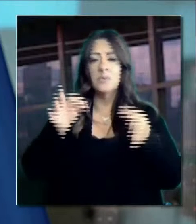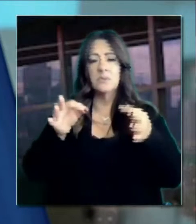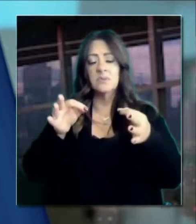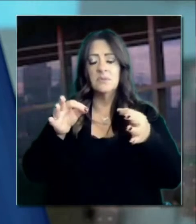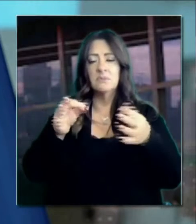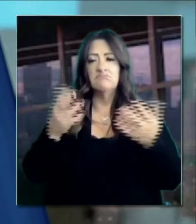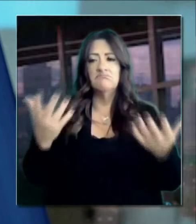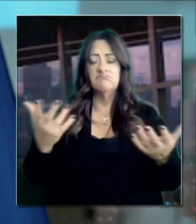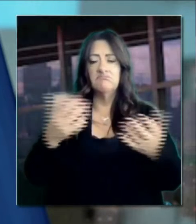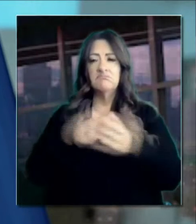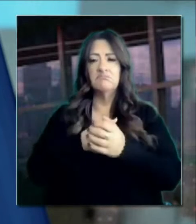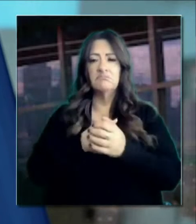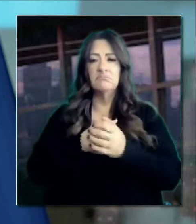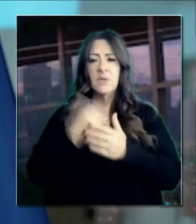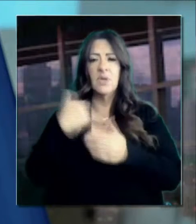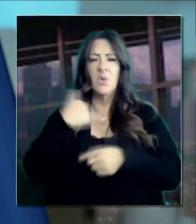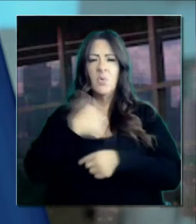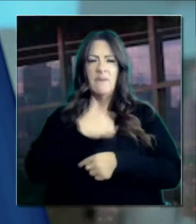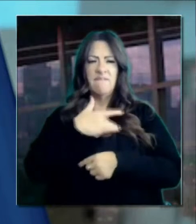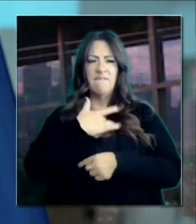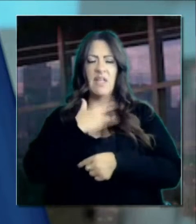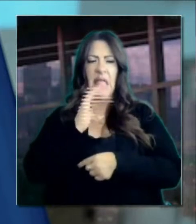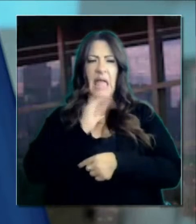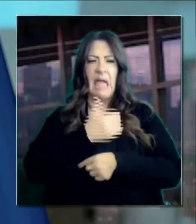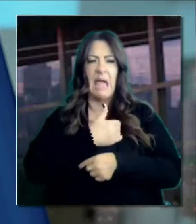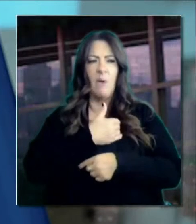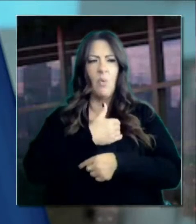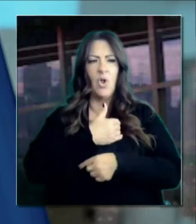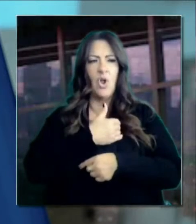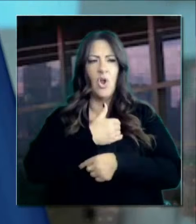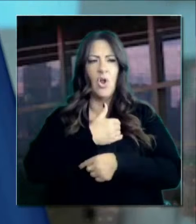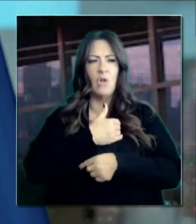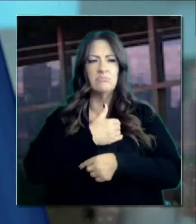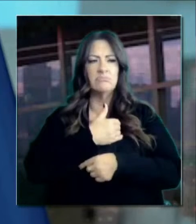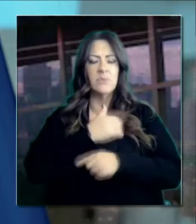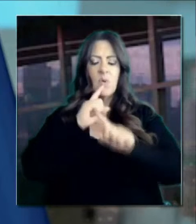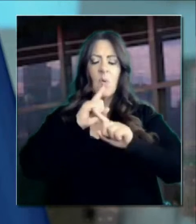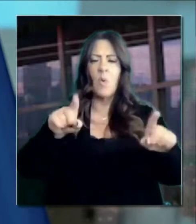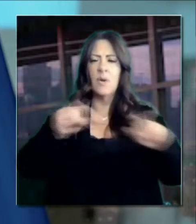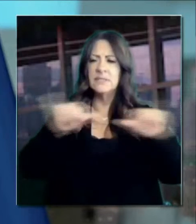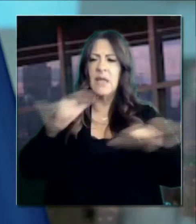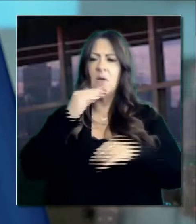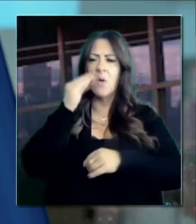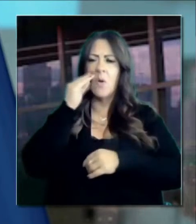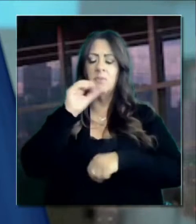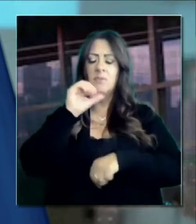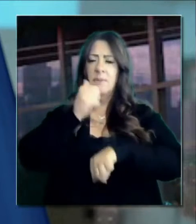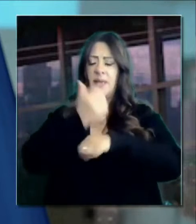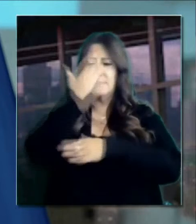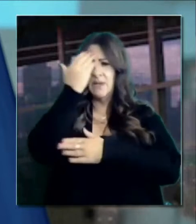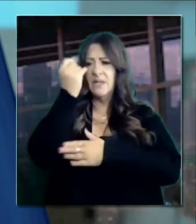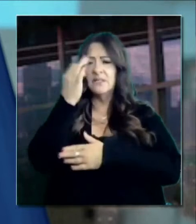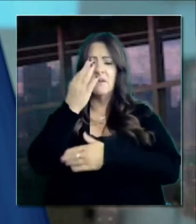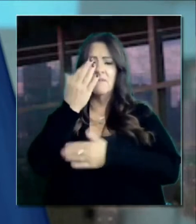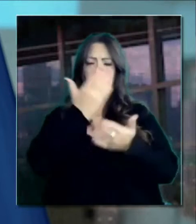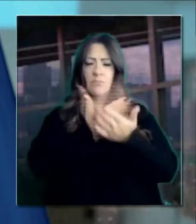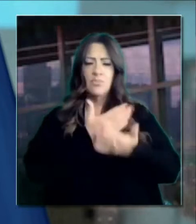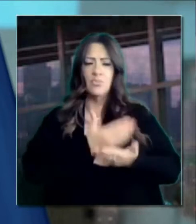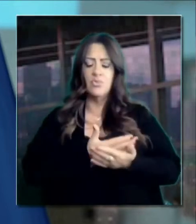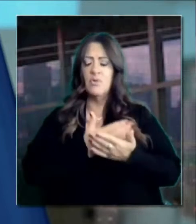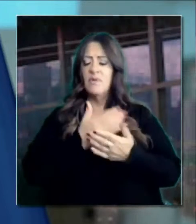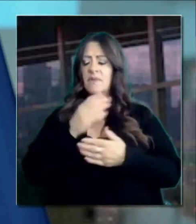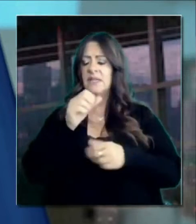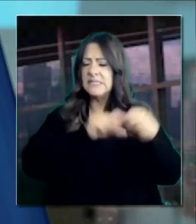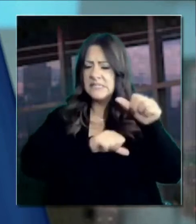out. But we feel like we're in firm footing and based on science and based data and based common sense